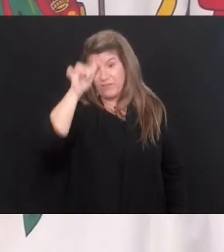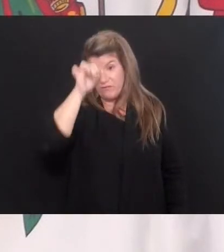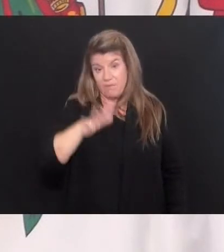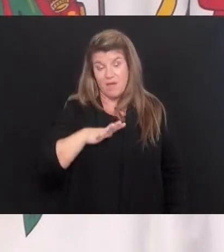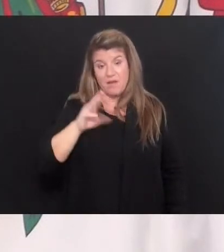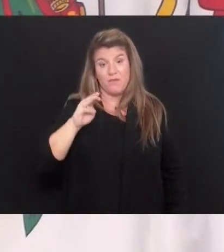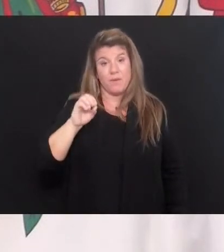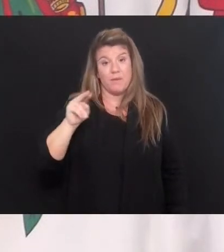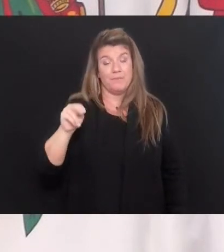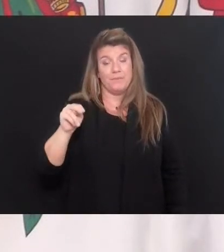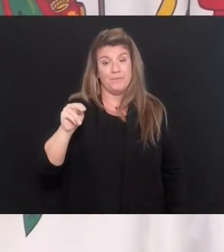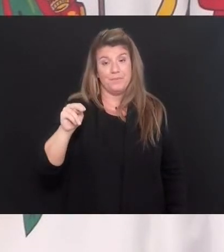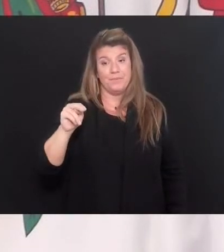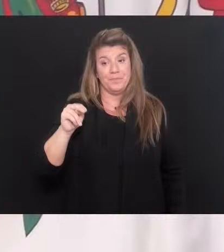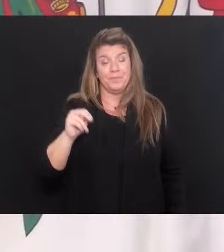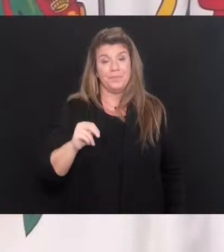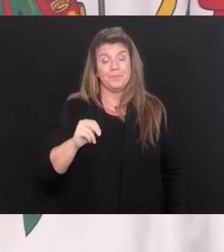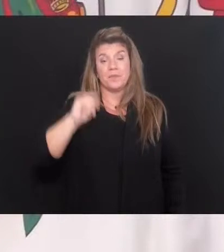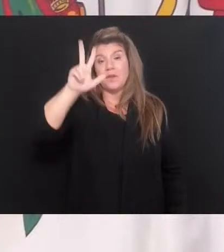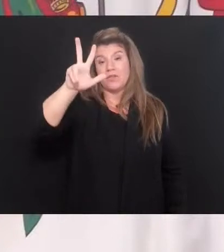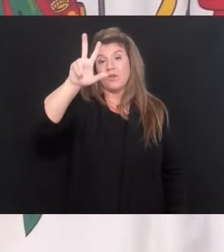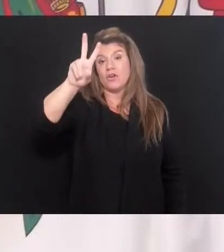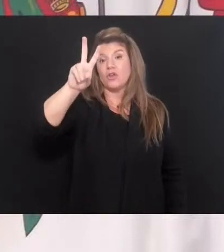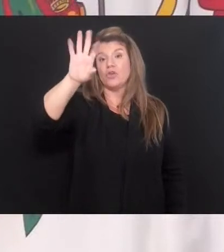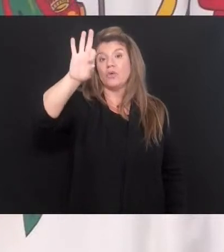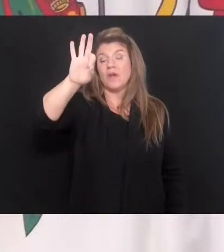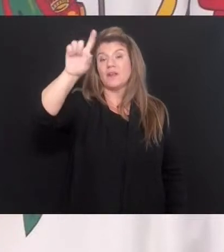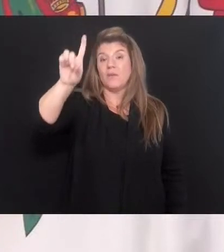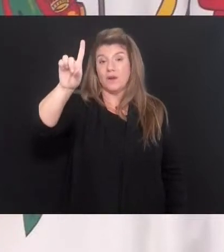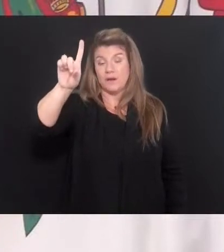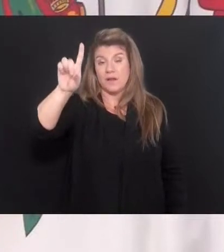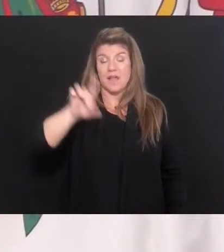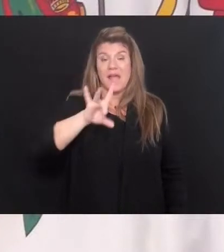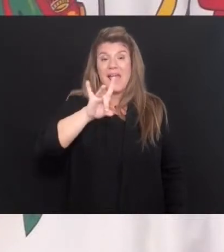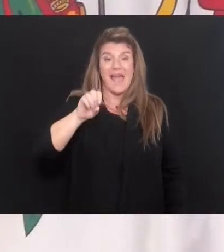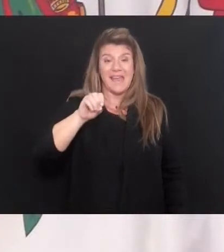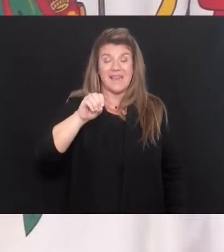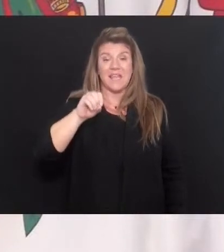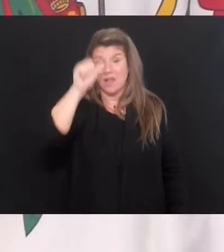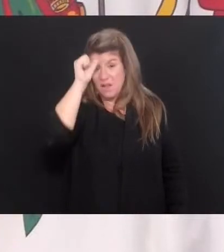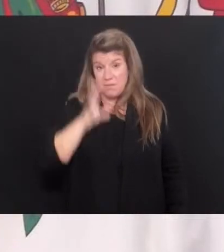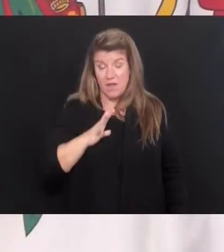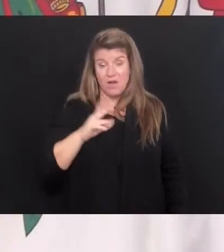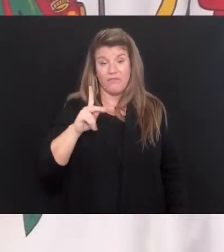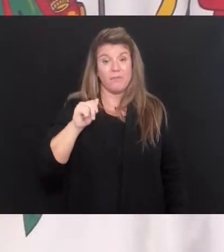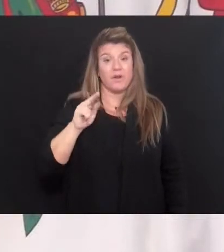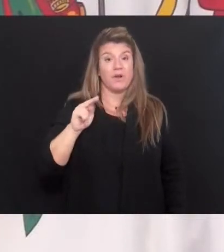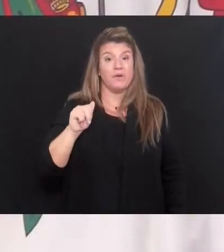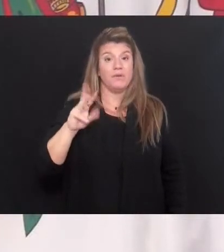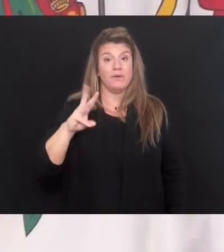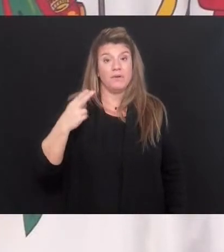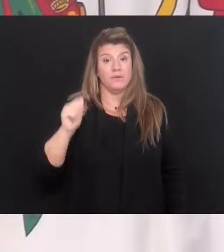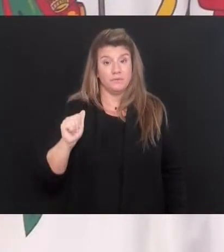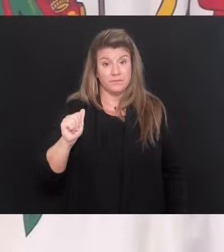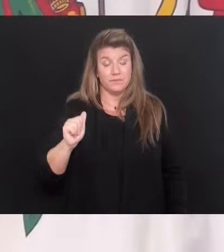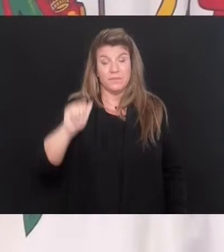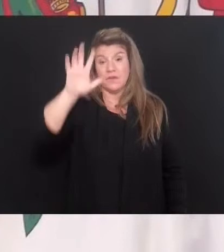from Monongahela County. The 3,291st death, an 80-year-old male from Kanawha County.